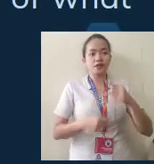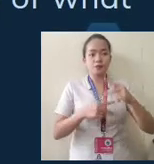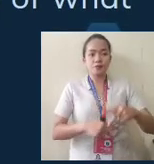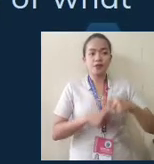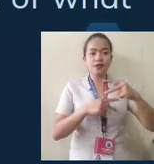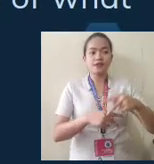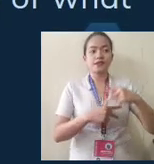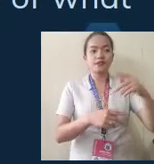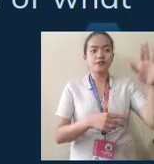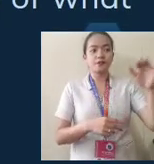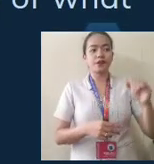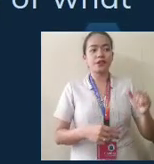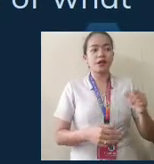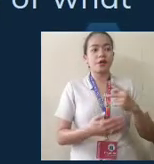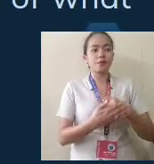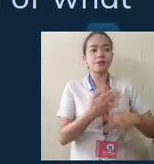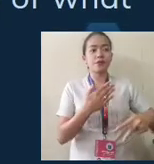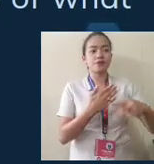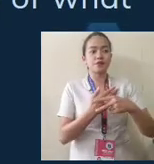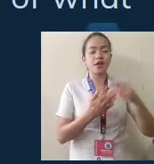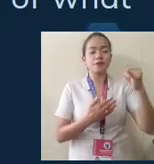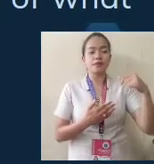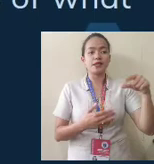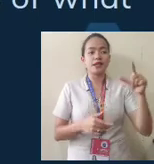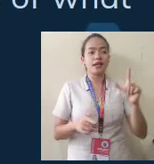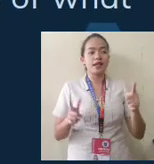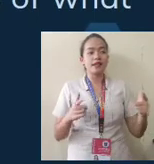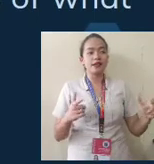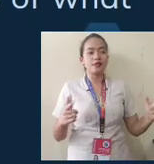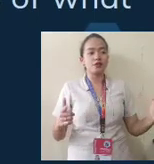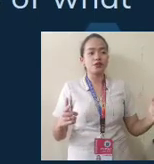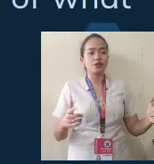person is interested in.